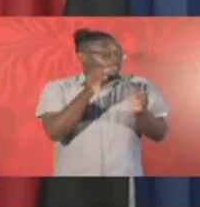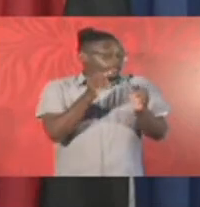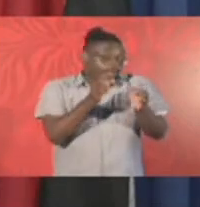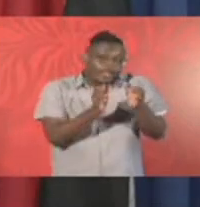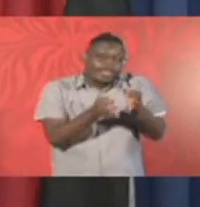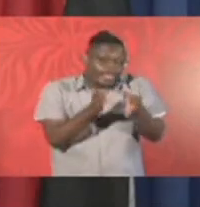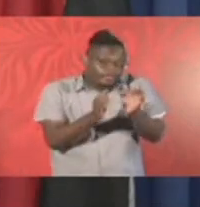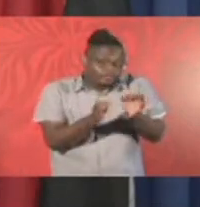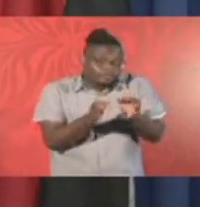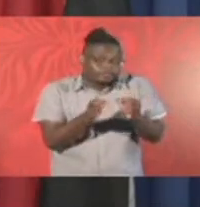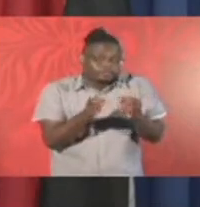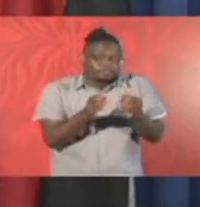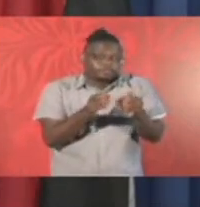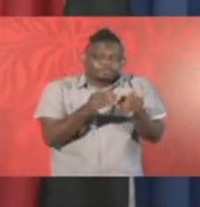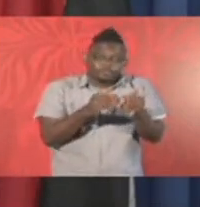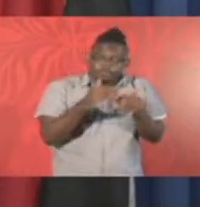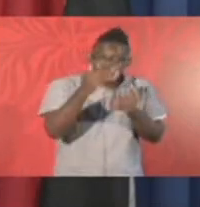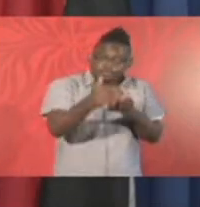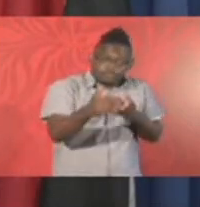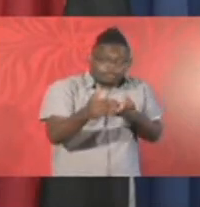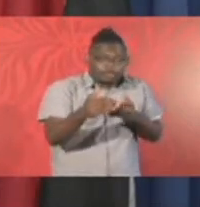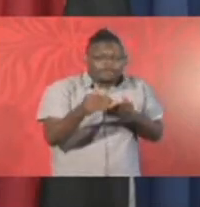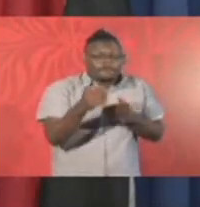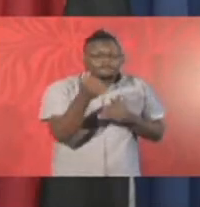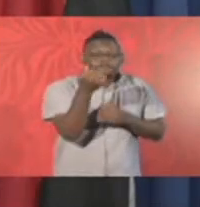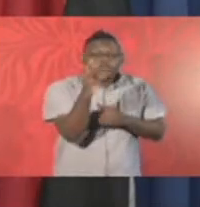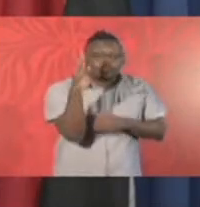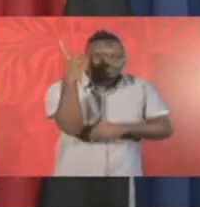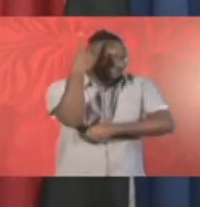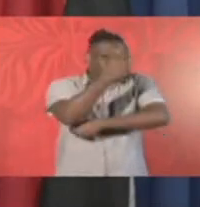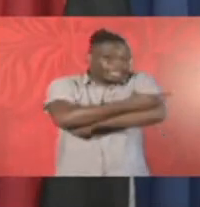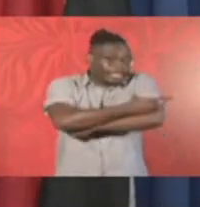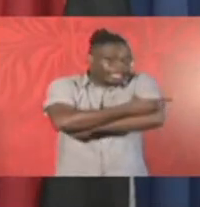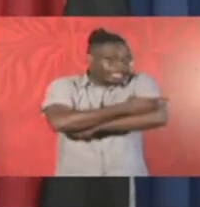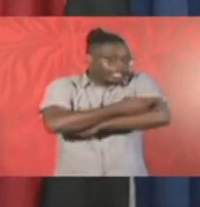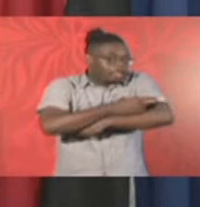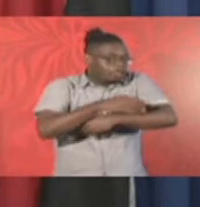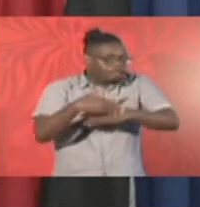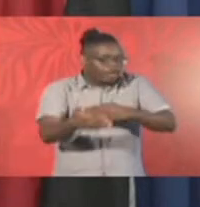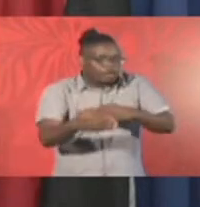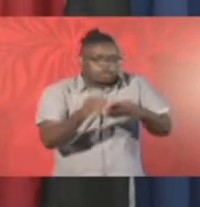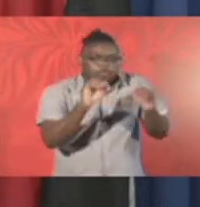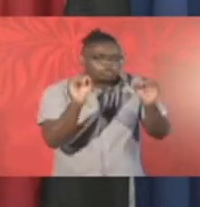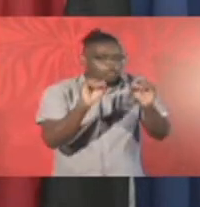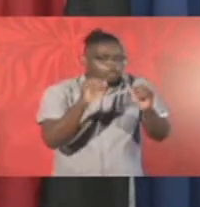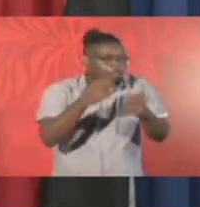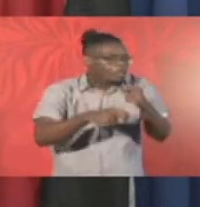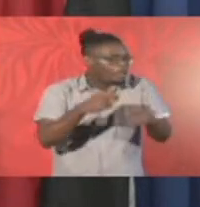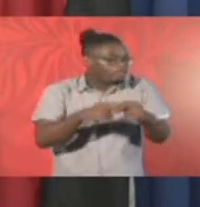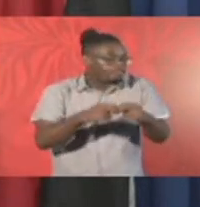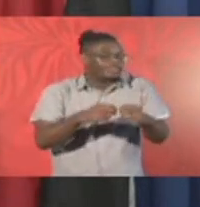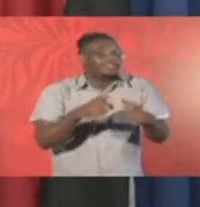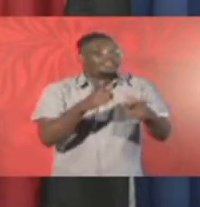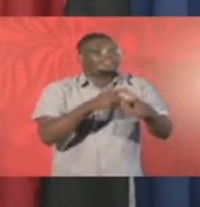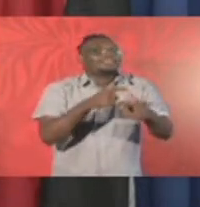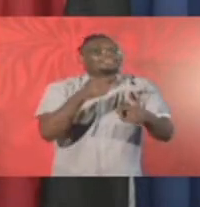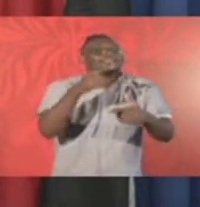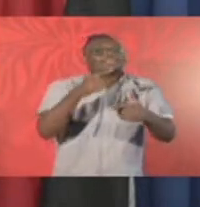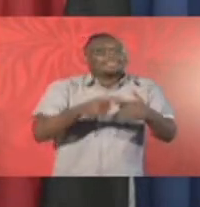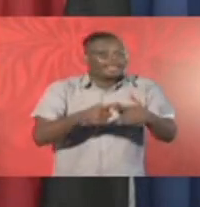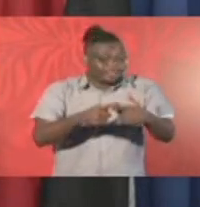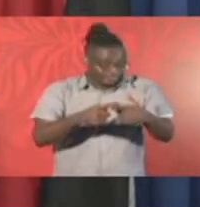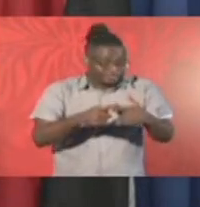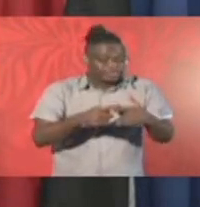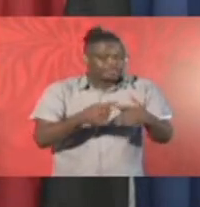next 28 days, no calamity intervenes, we will continue to be keeping